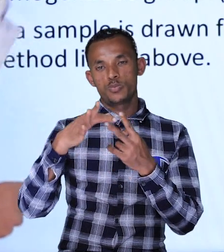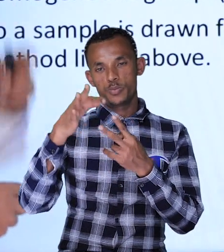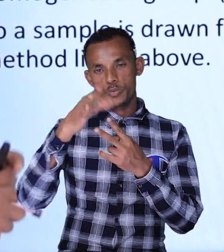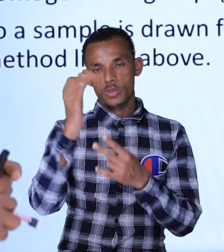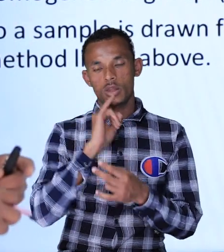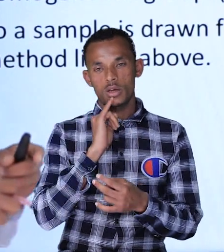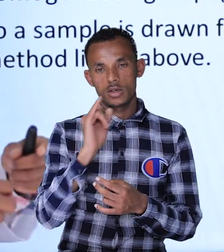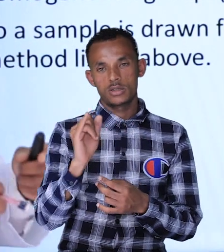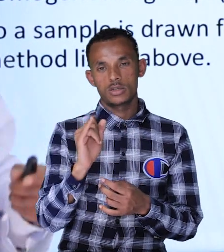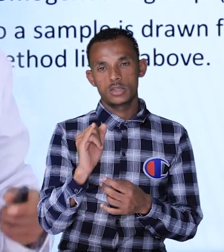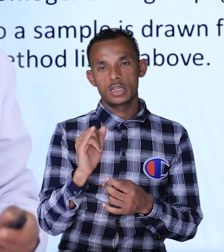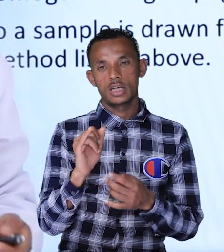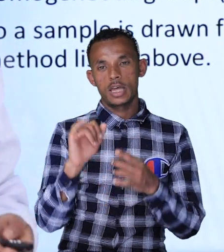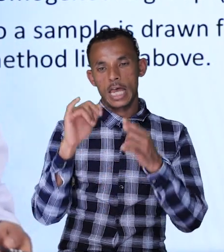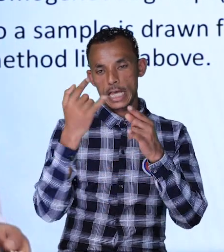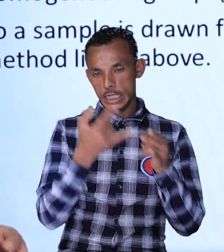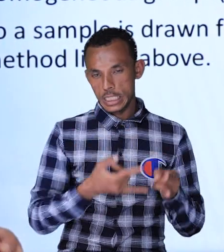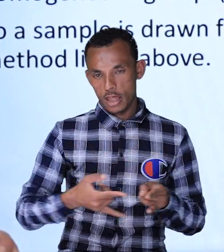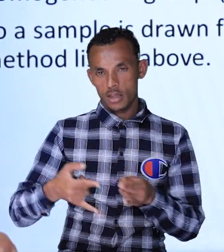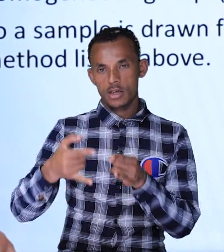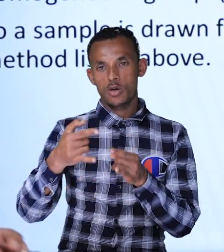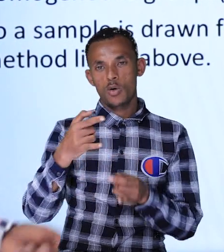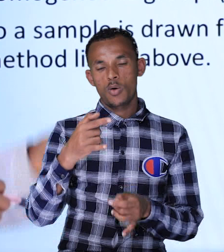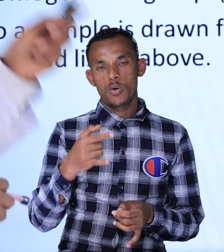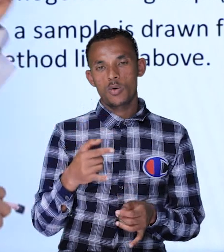sample is stratified sampling.